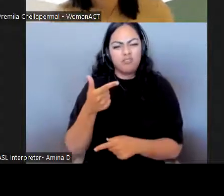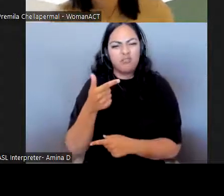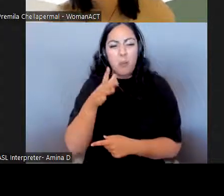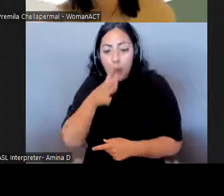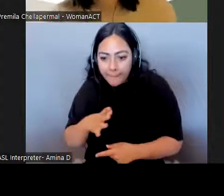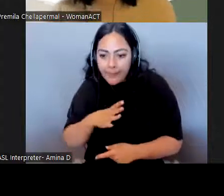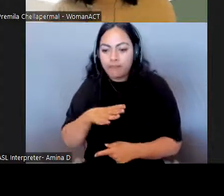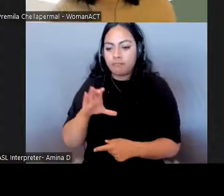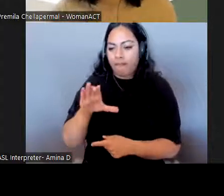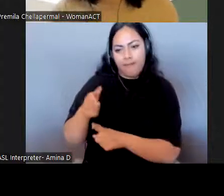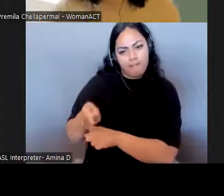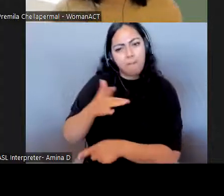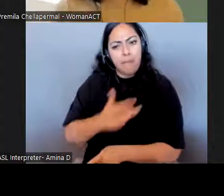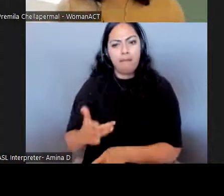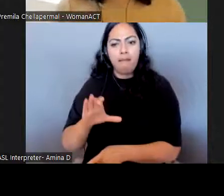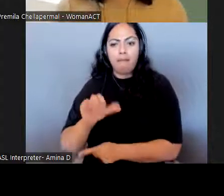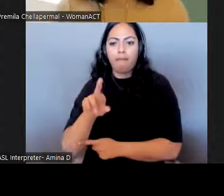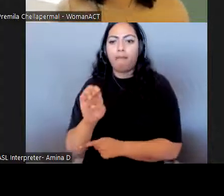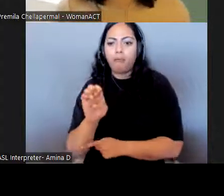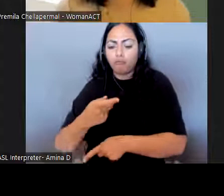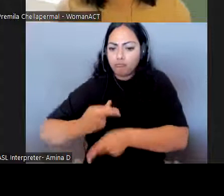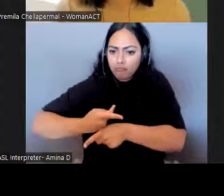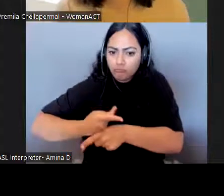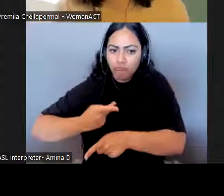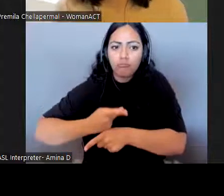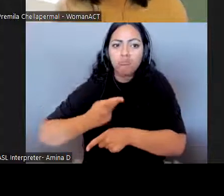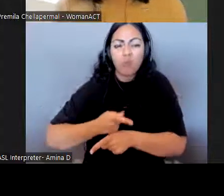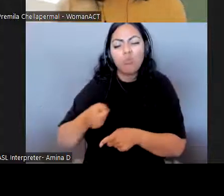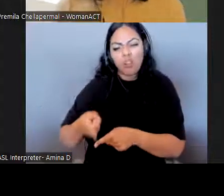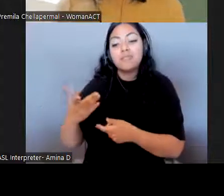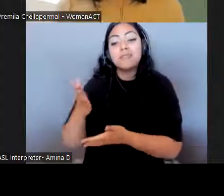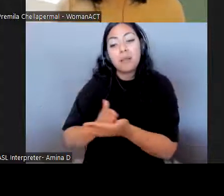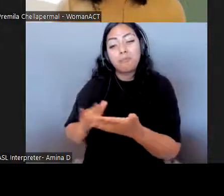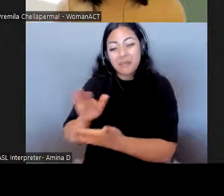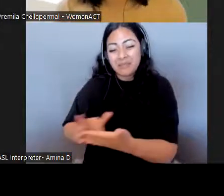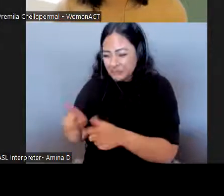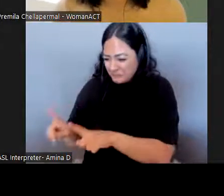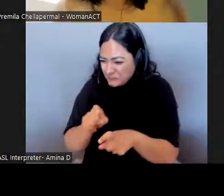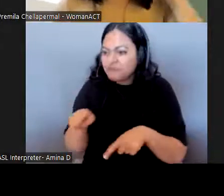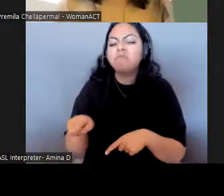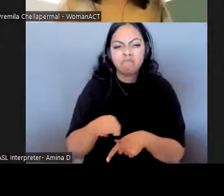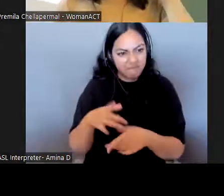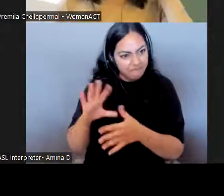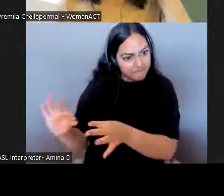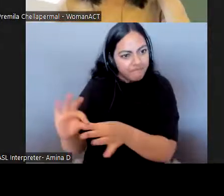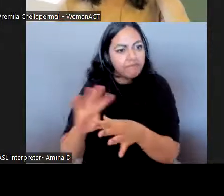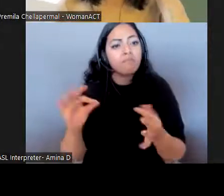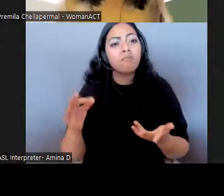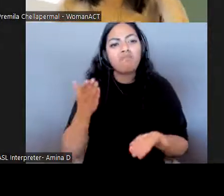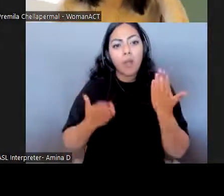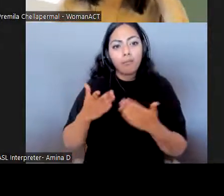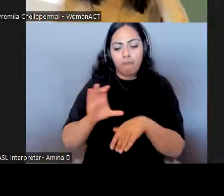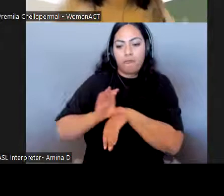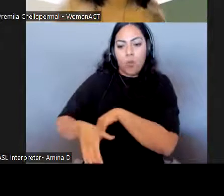care roles. So service providers shared examples of their clients being exploited for childcare, so caring for grandchildren, or house